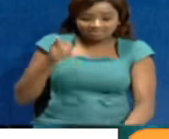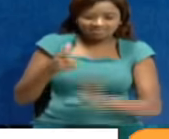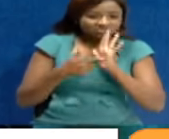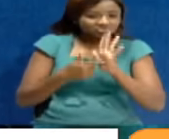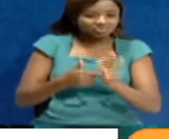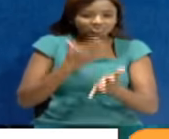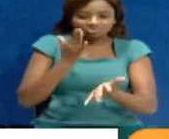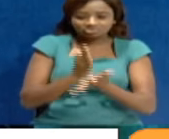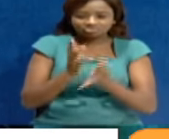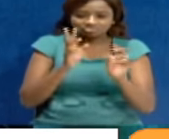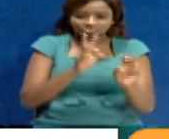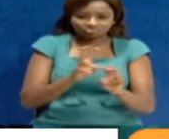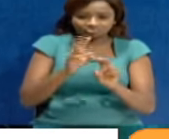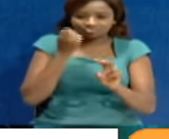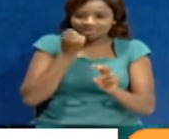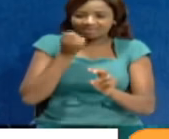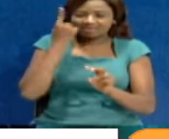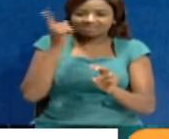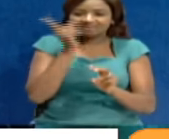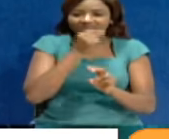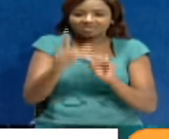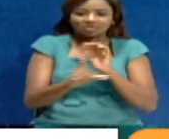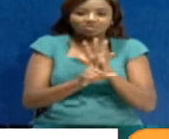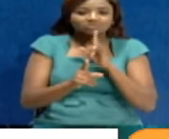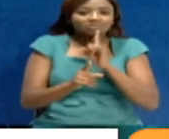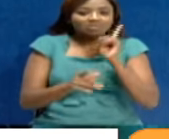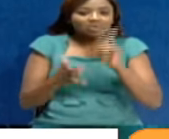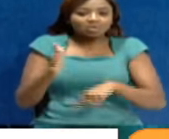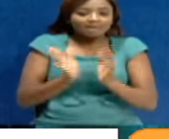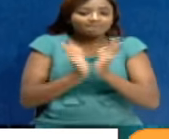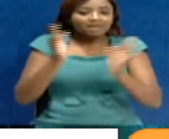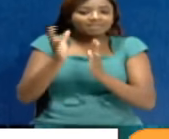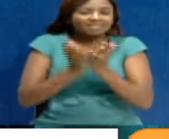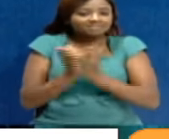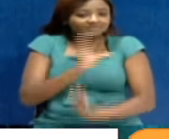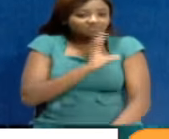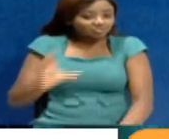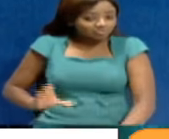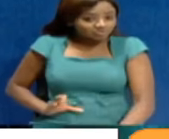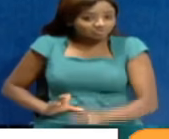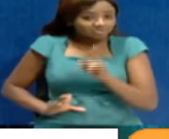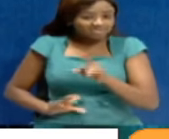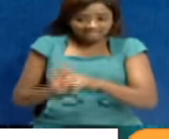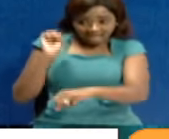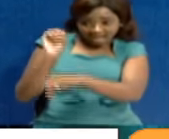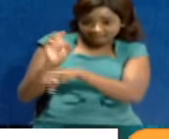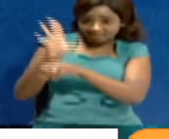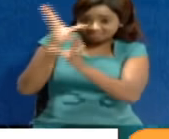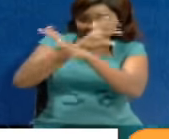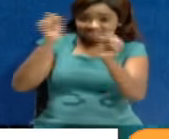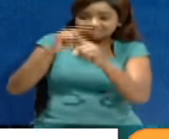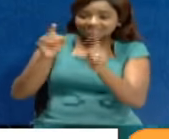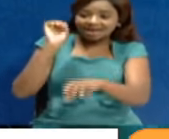of the law. We've already understood that the Public Service Commission misadvised the